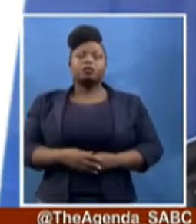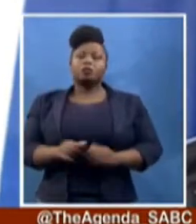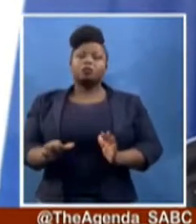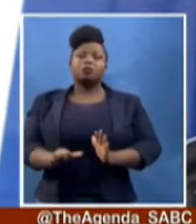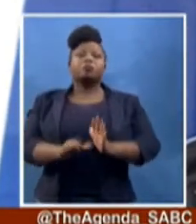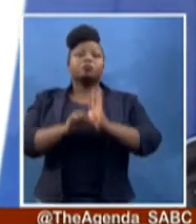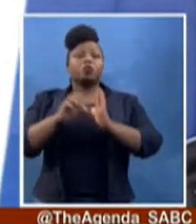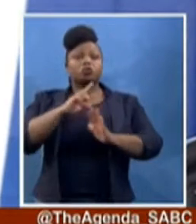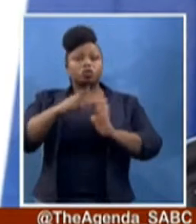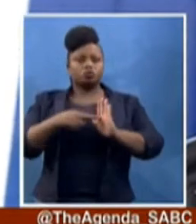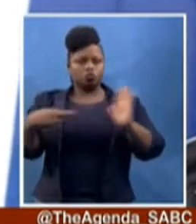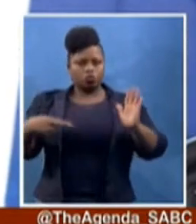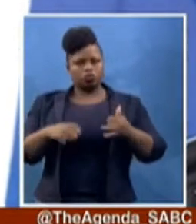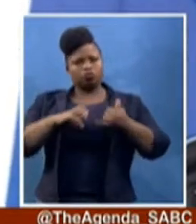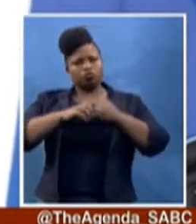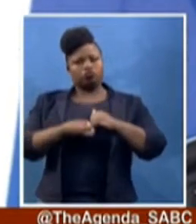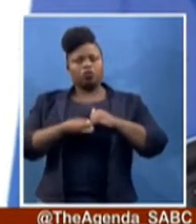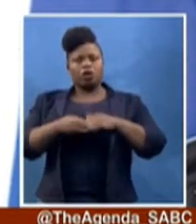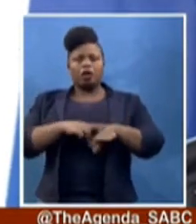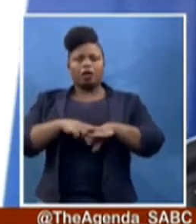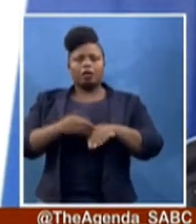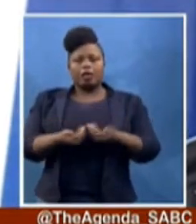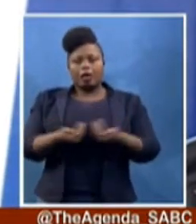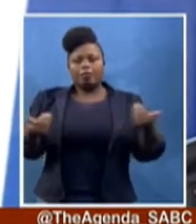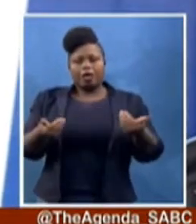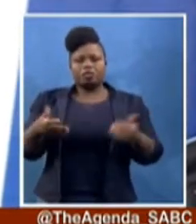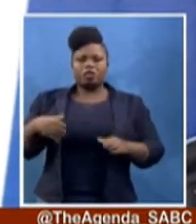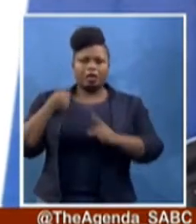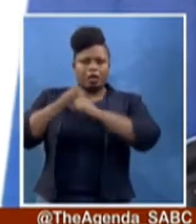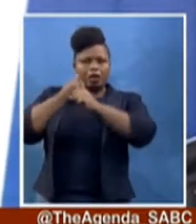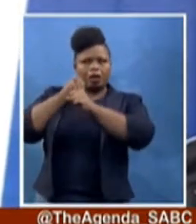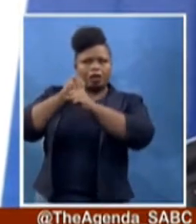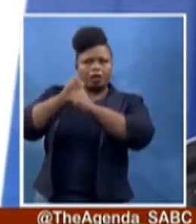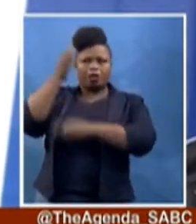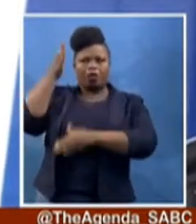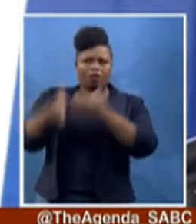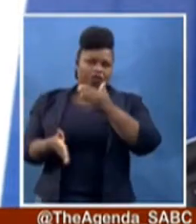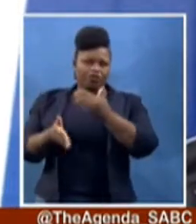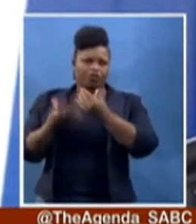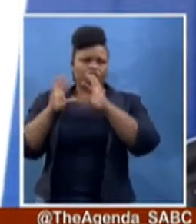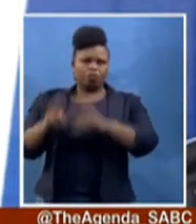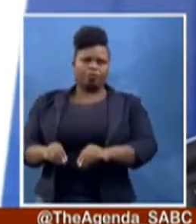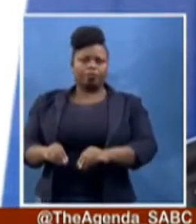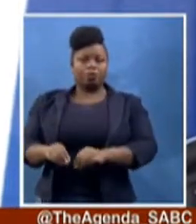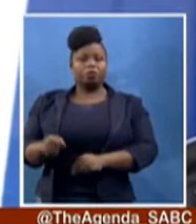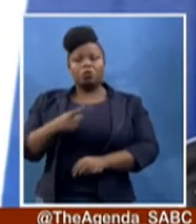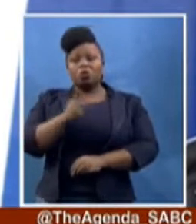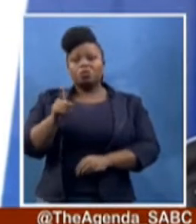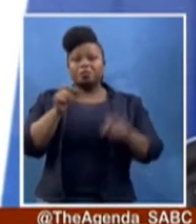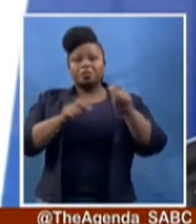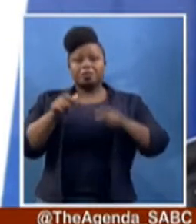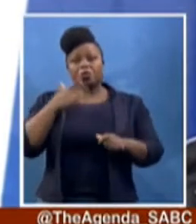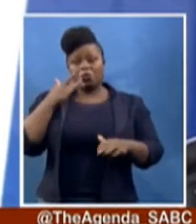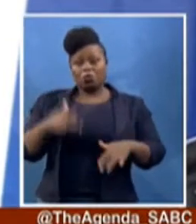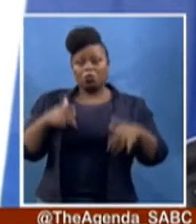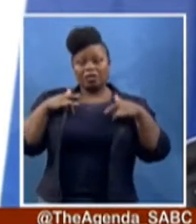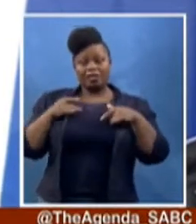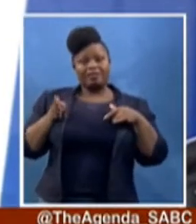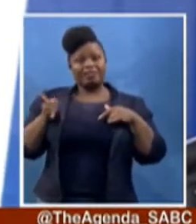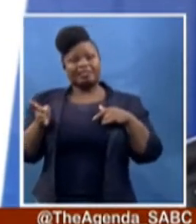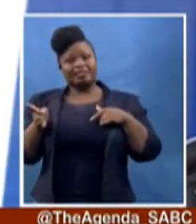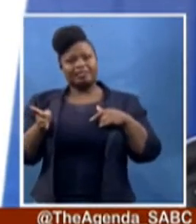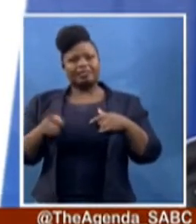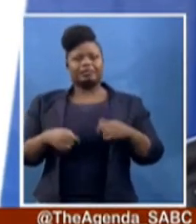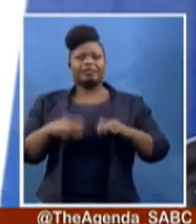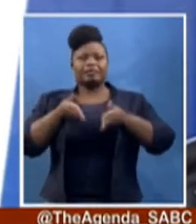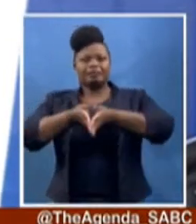apartheid. Our people there have requested a special visit for